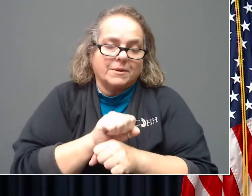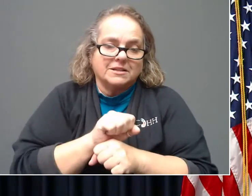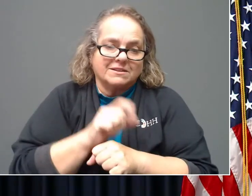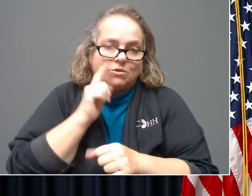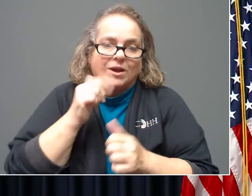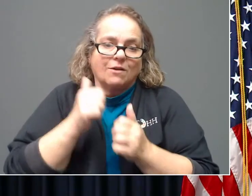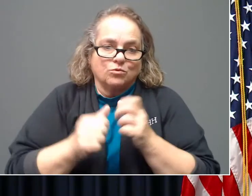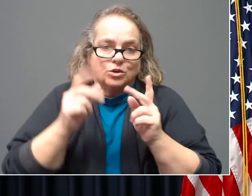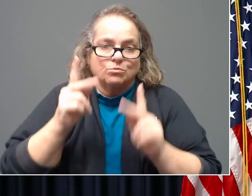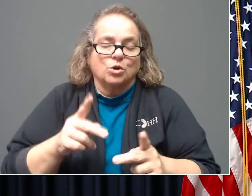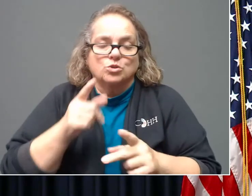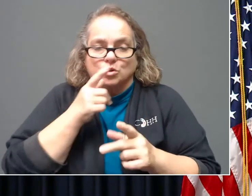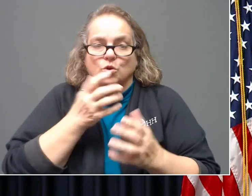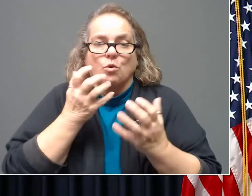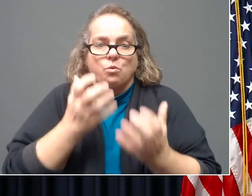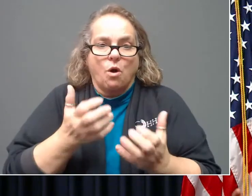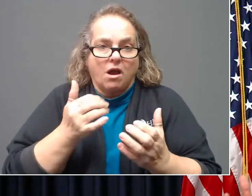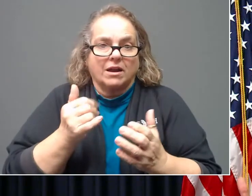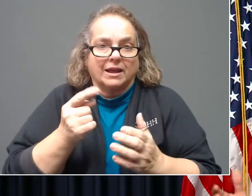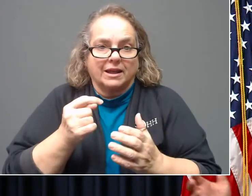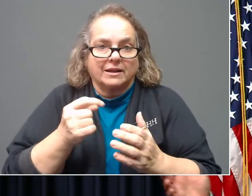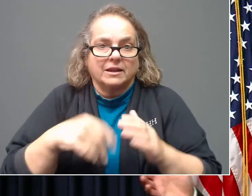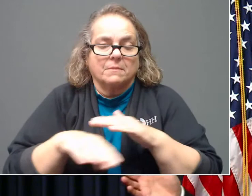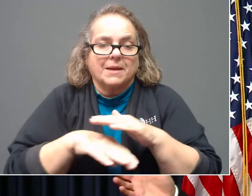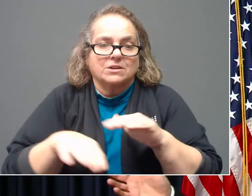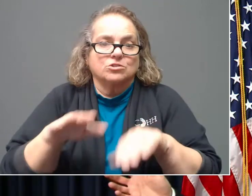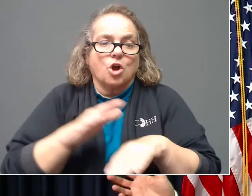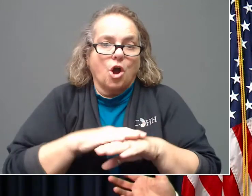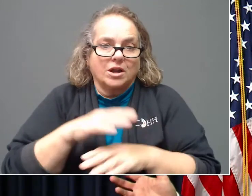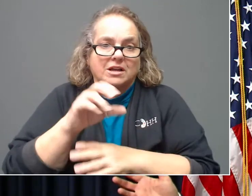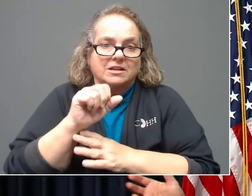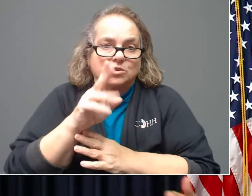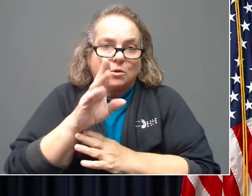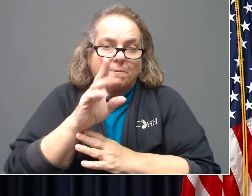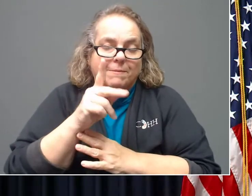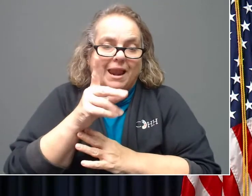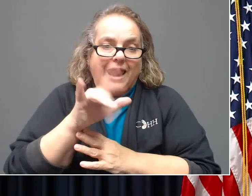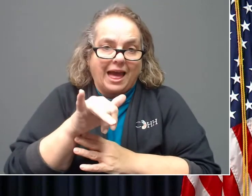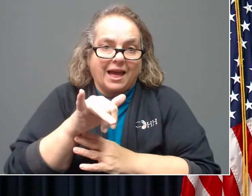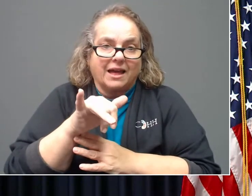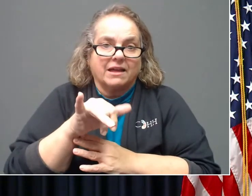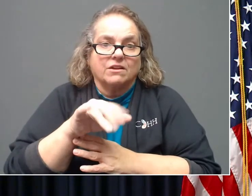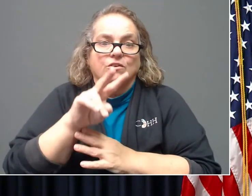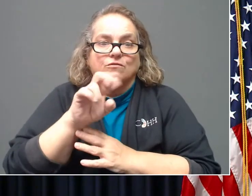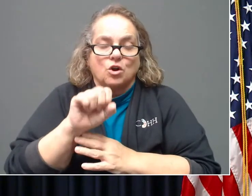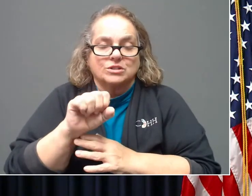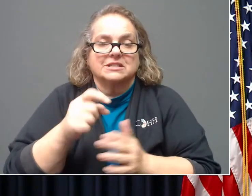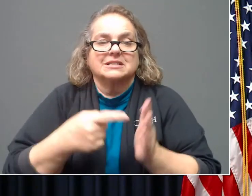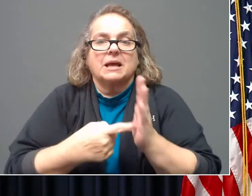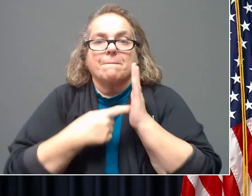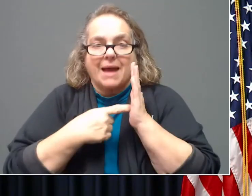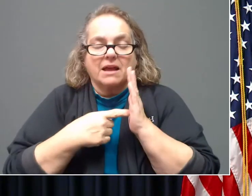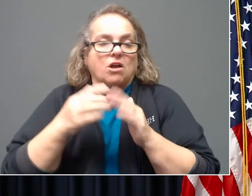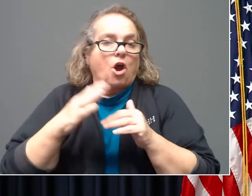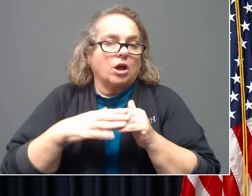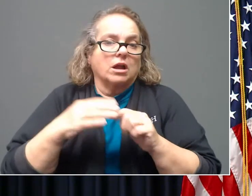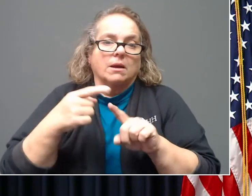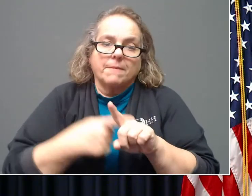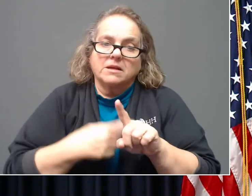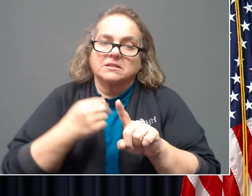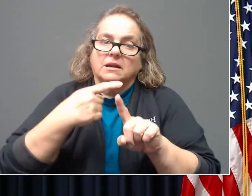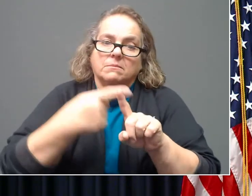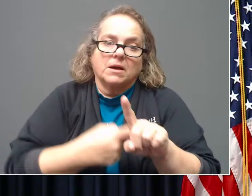it based on supply versus demand for months and months based on any type